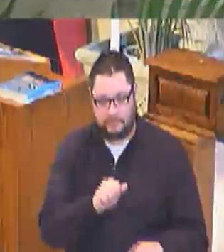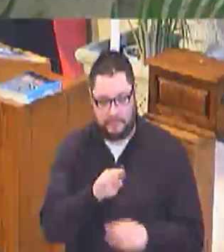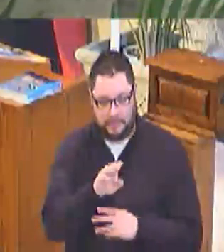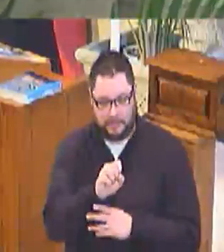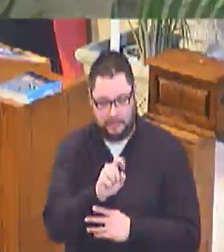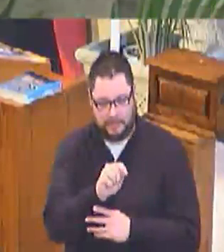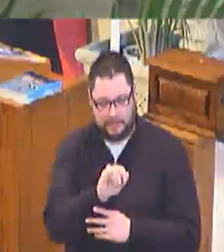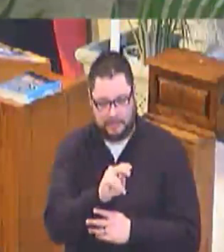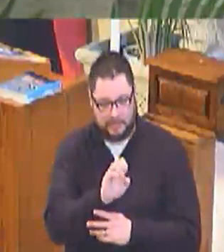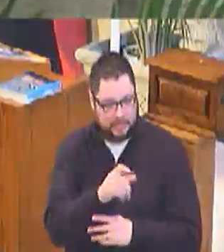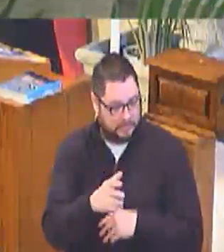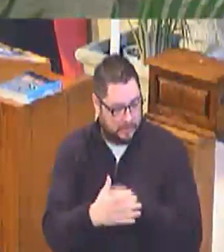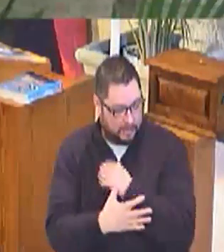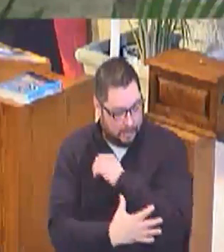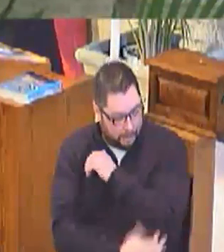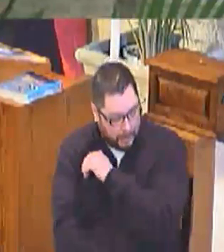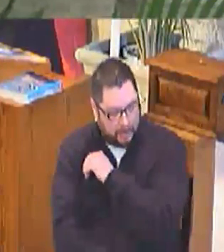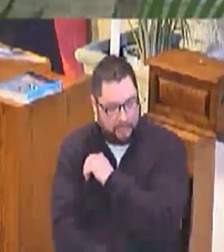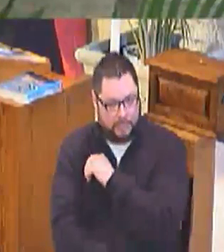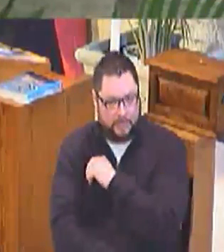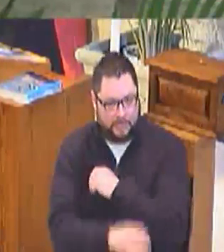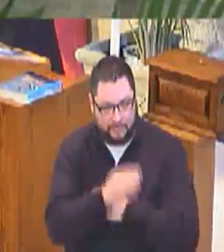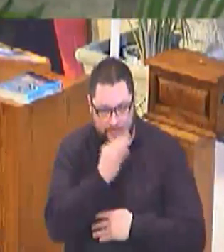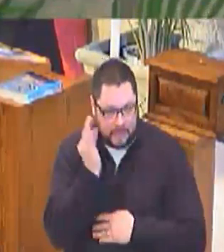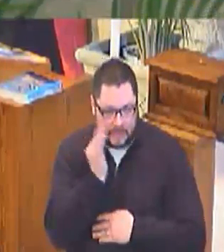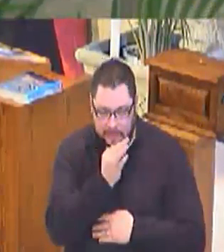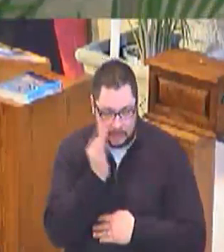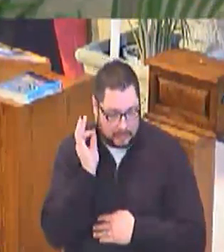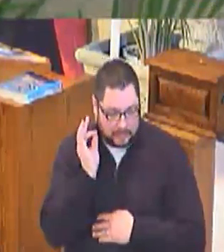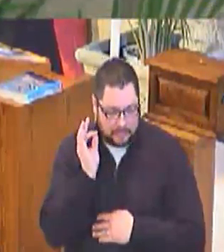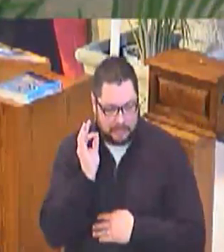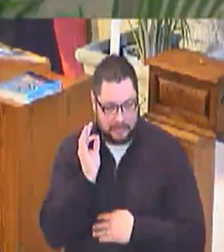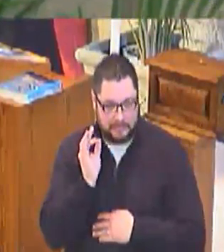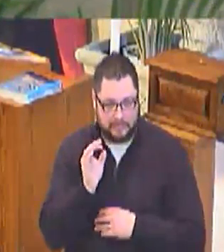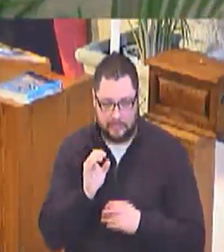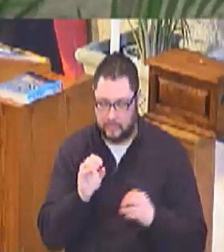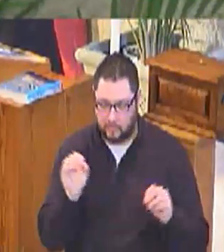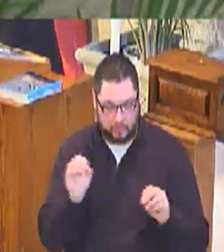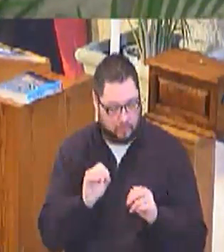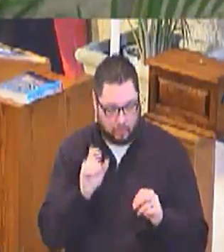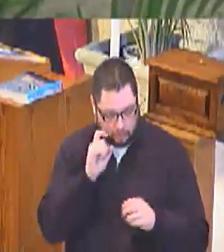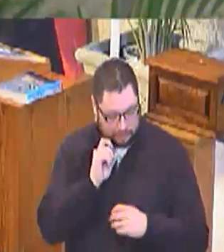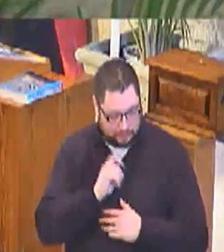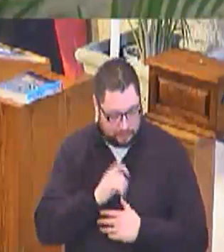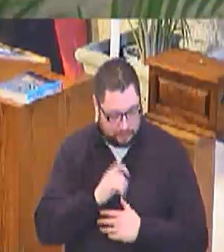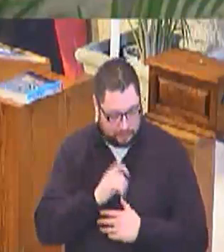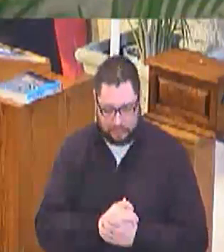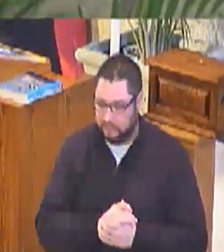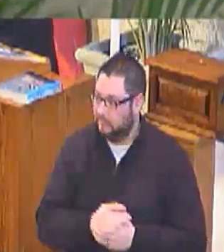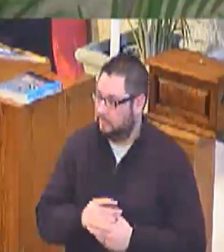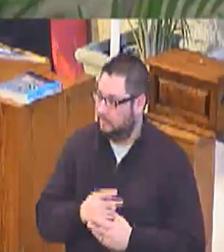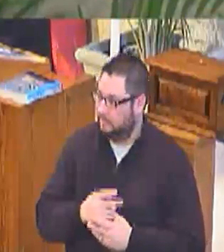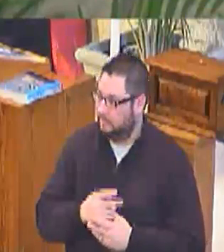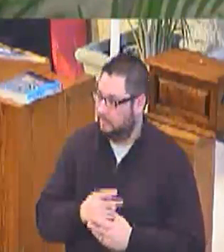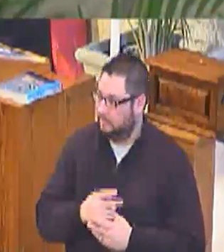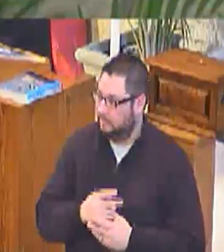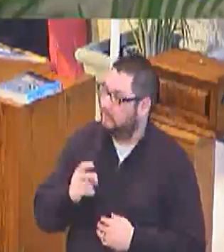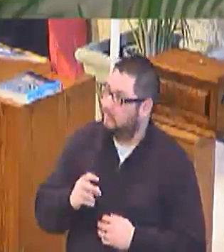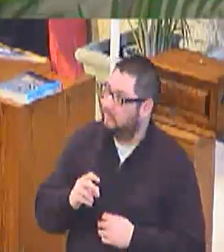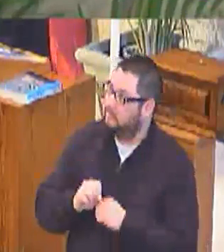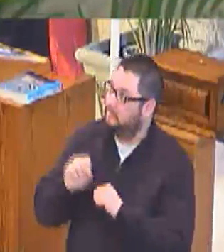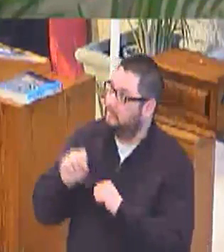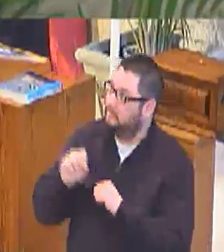Abstinence, poverty, fasting, celibacy. The voice comes from the bottom of the